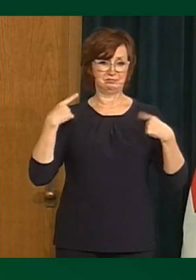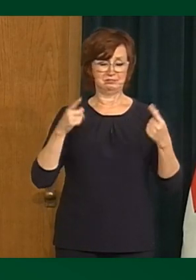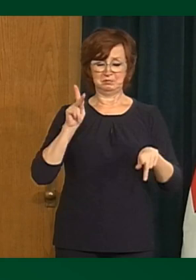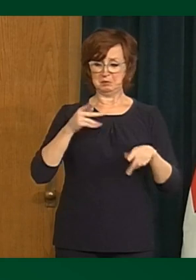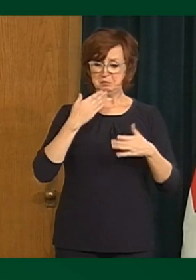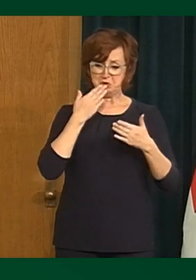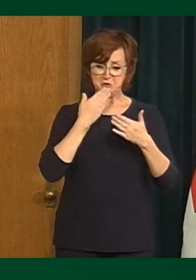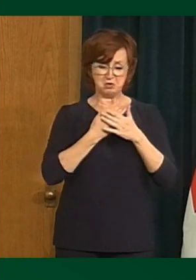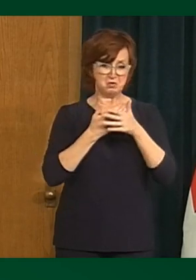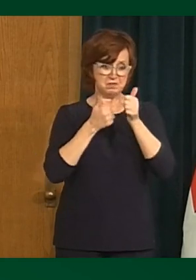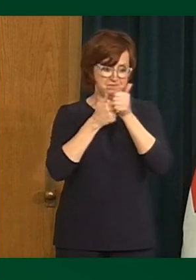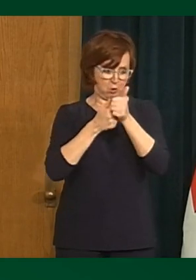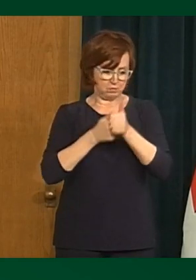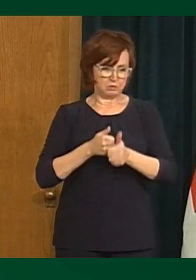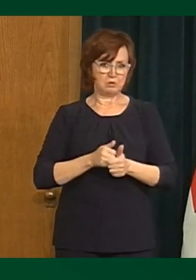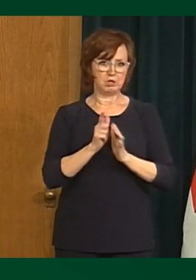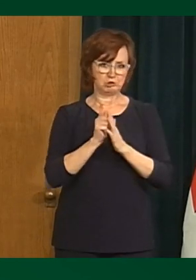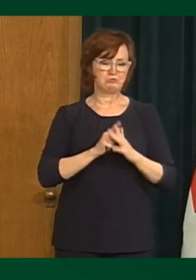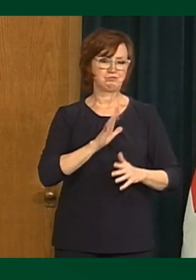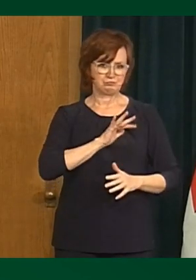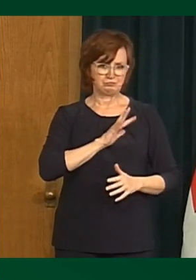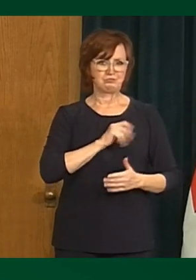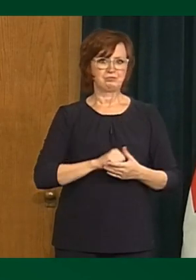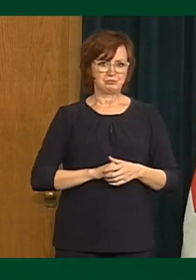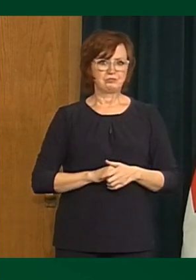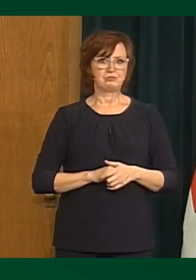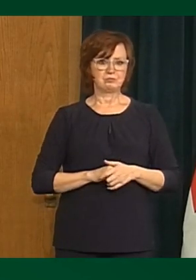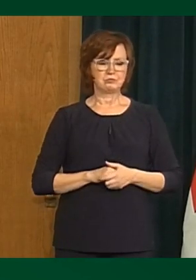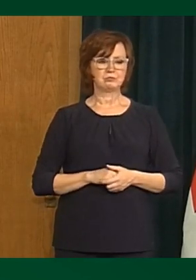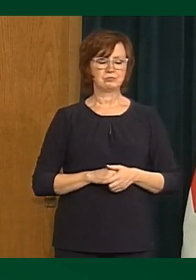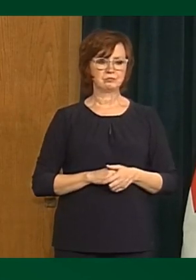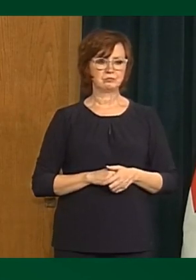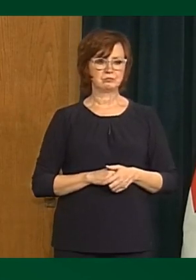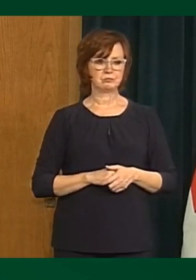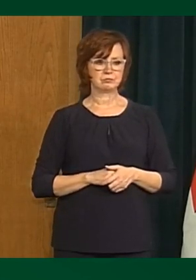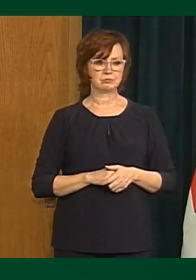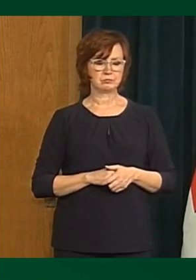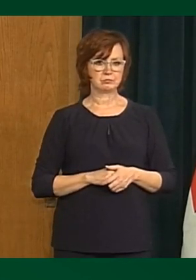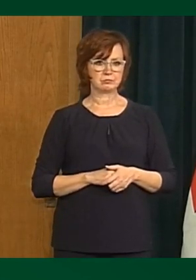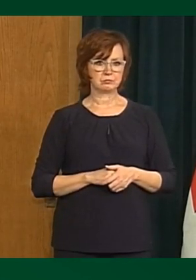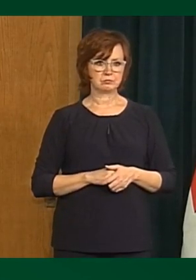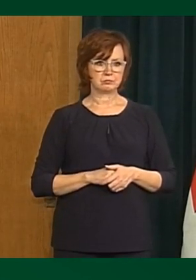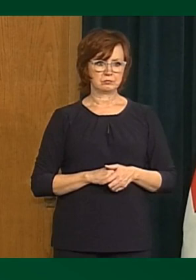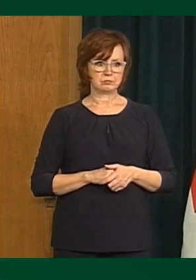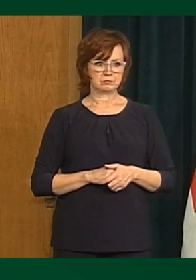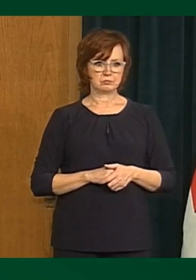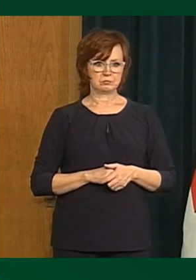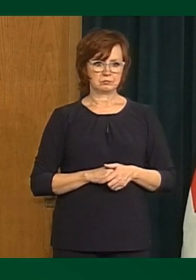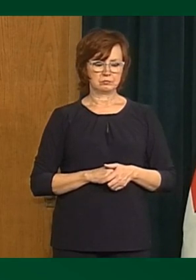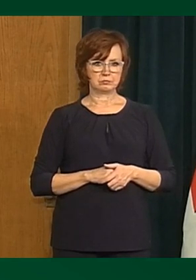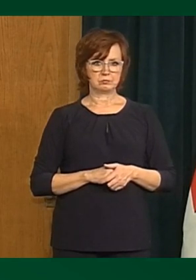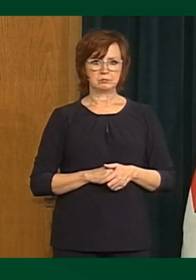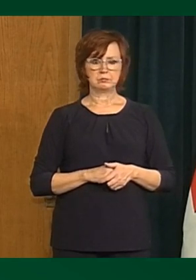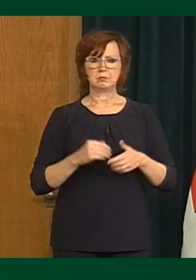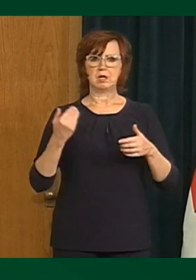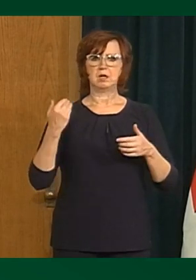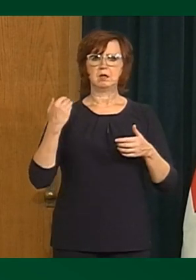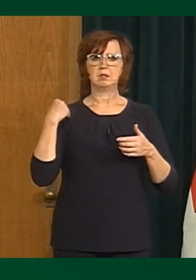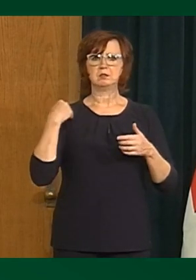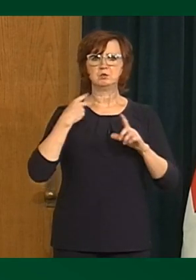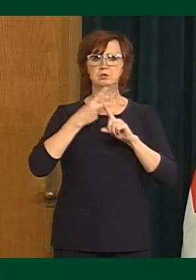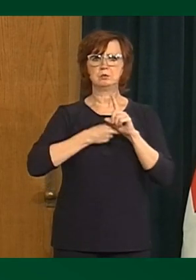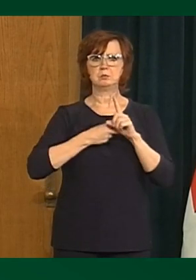been quite different, where there has been some violations, if you will, of the public health order,